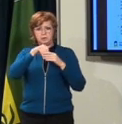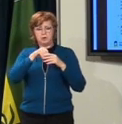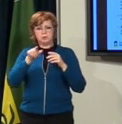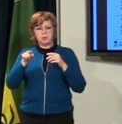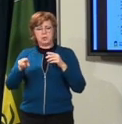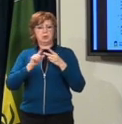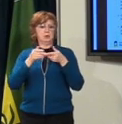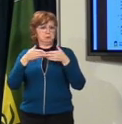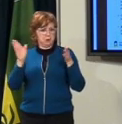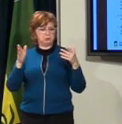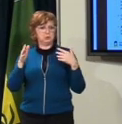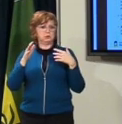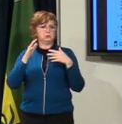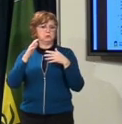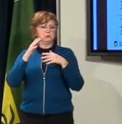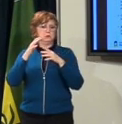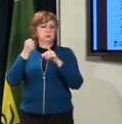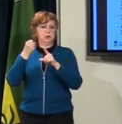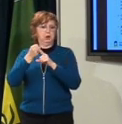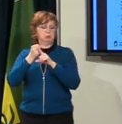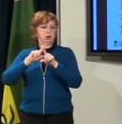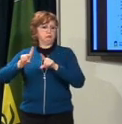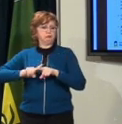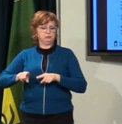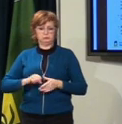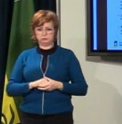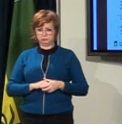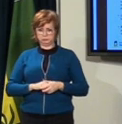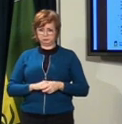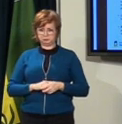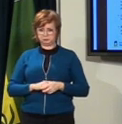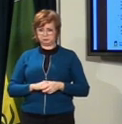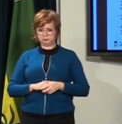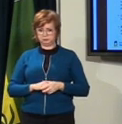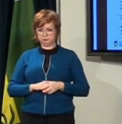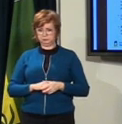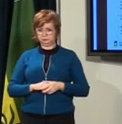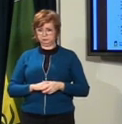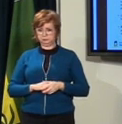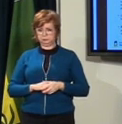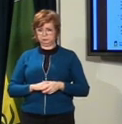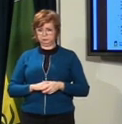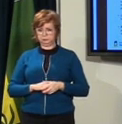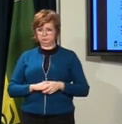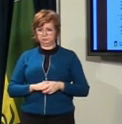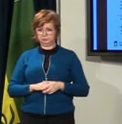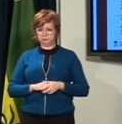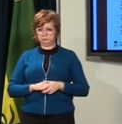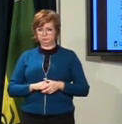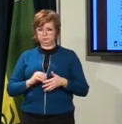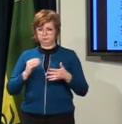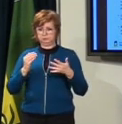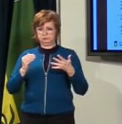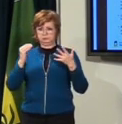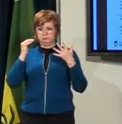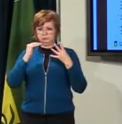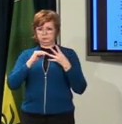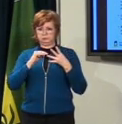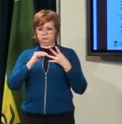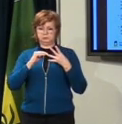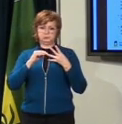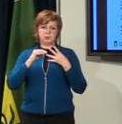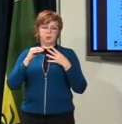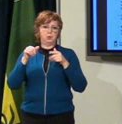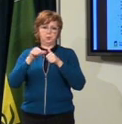are. Concurrent to all this, we are working on a rapid and effective distribution and delivery of the COVID